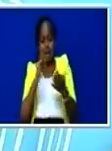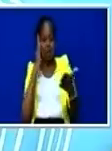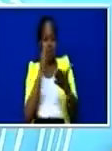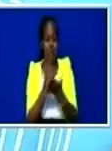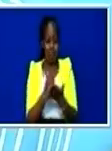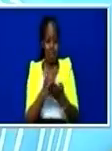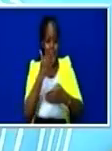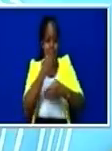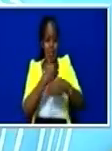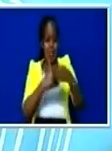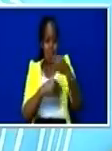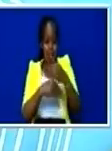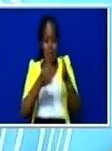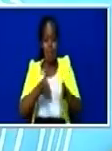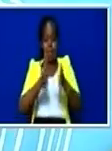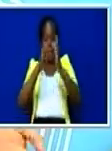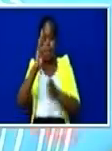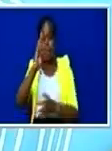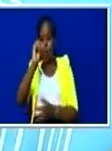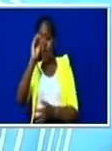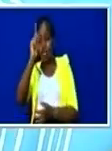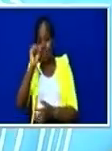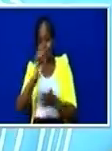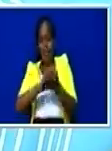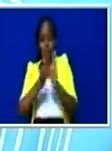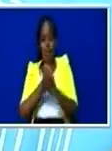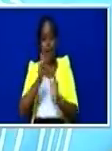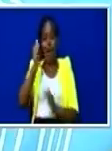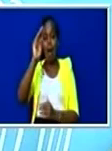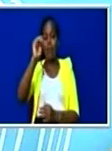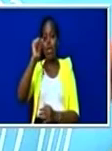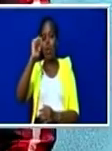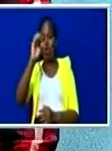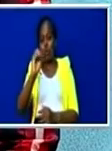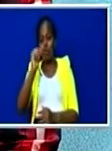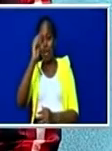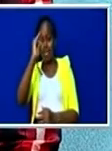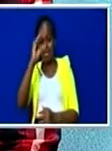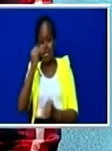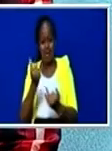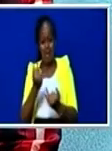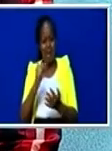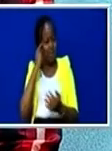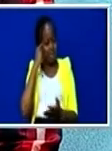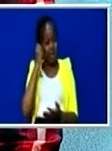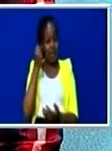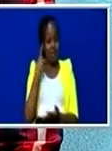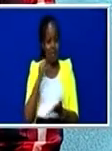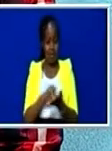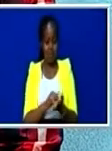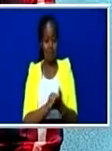the building blocks of proteins become the amino acids. So now that what I derive from that